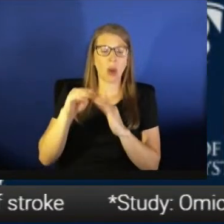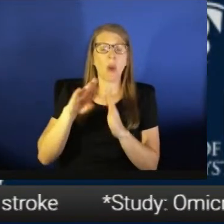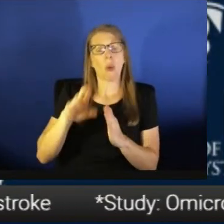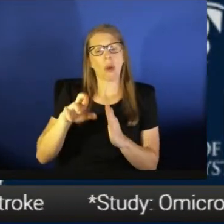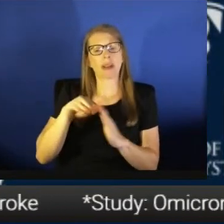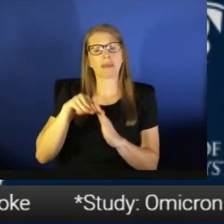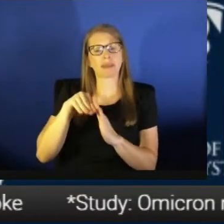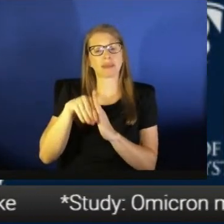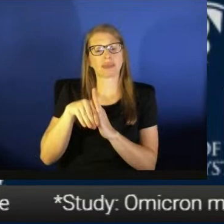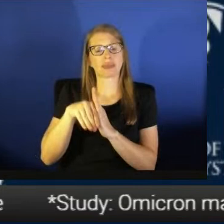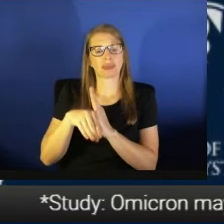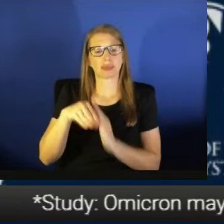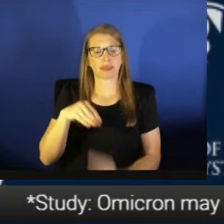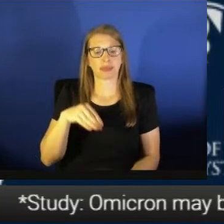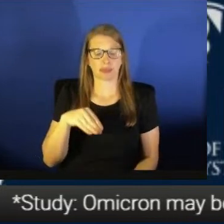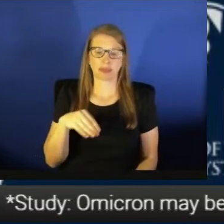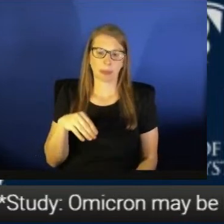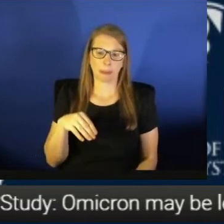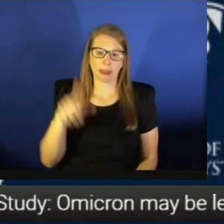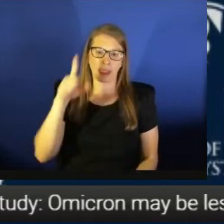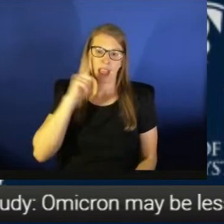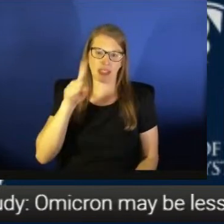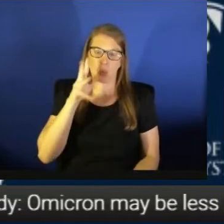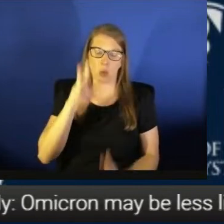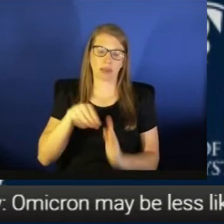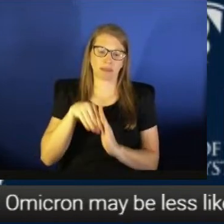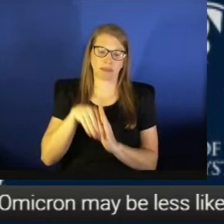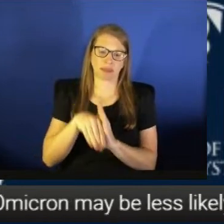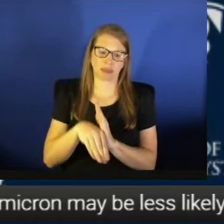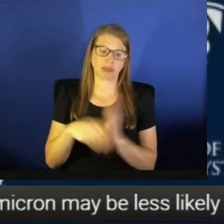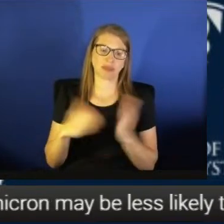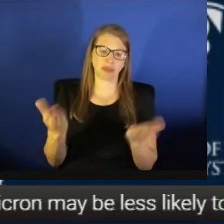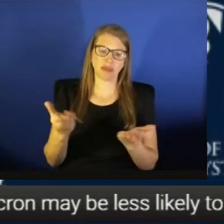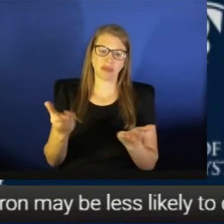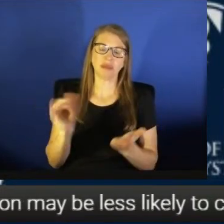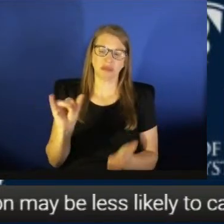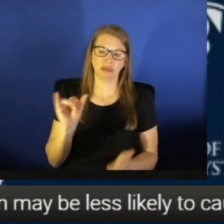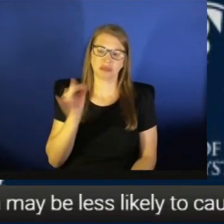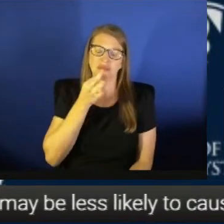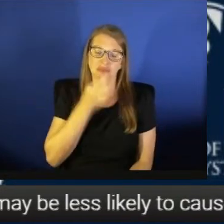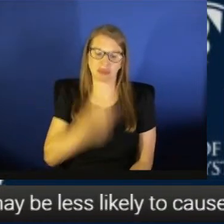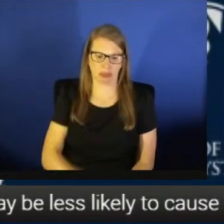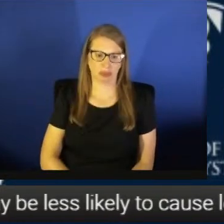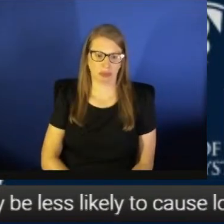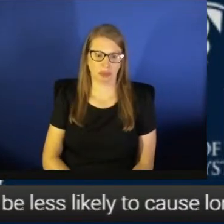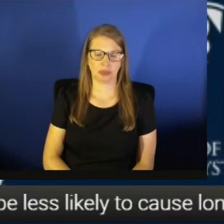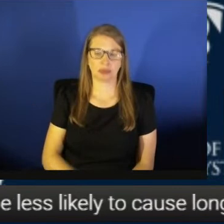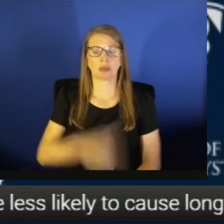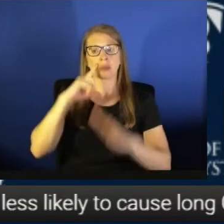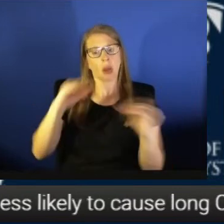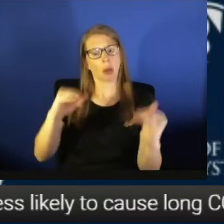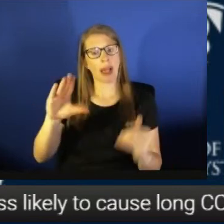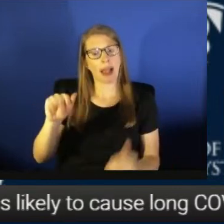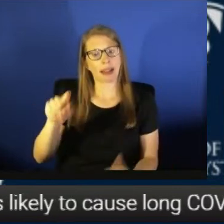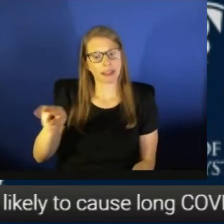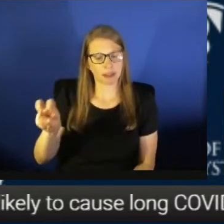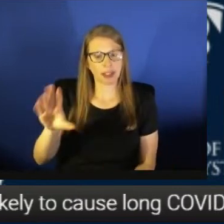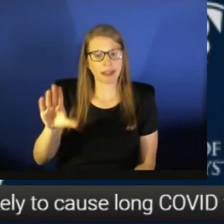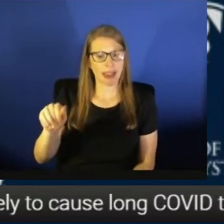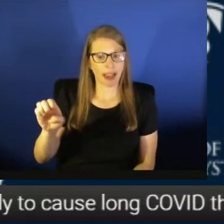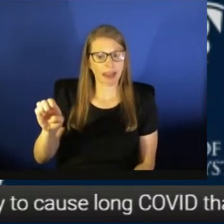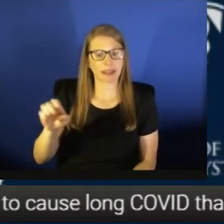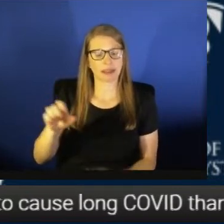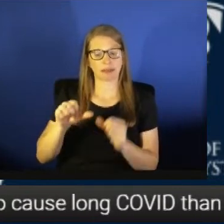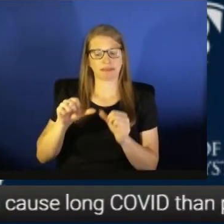think we'll be in good shape and, continue to hope that our cases, active cases in the hospital, continue to